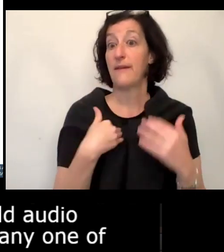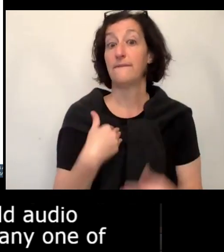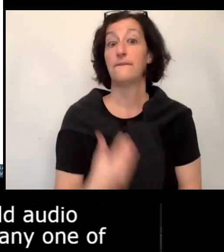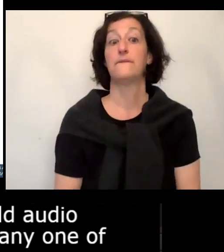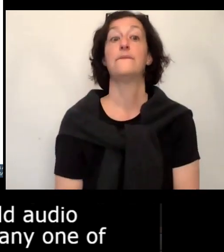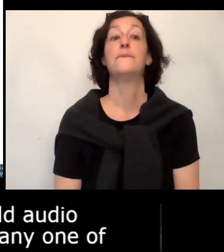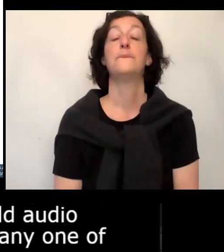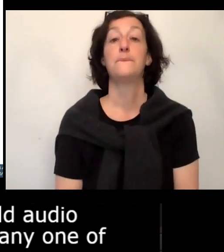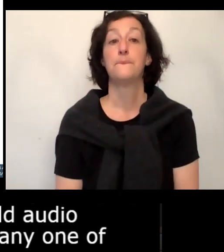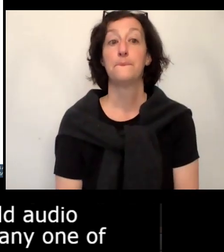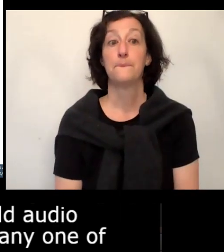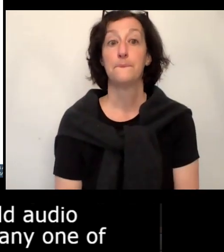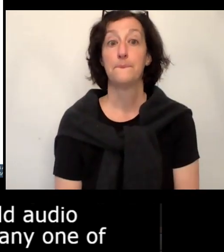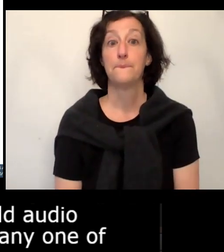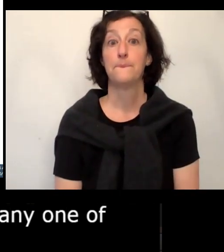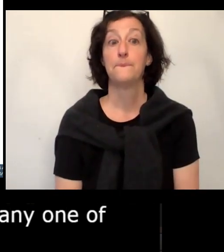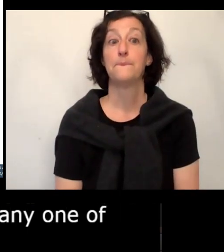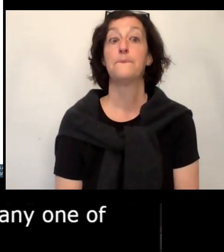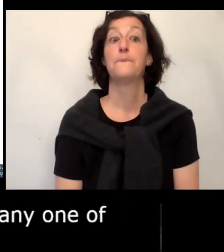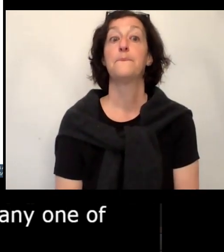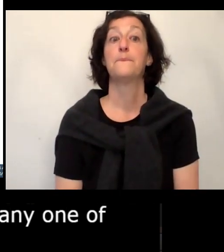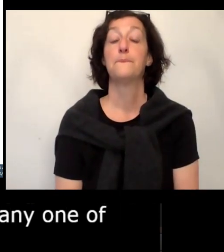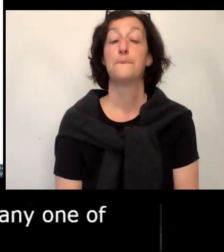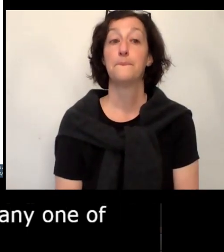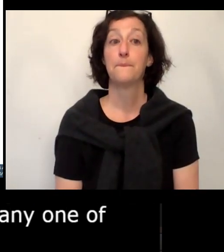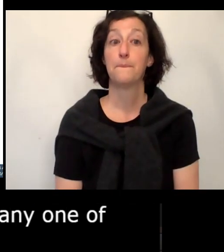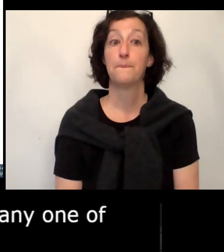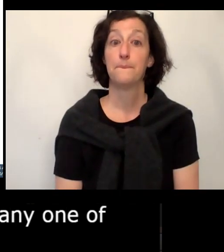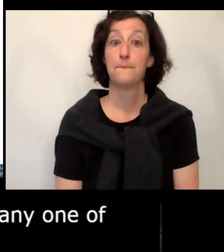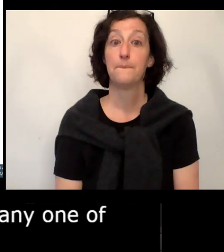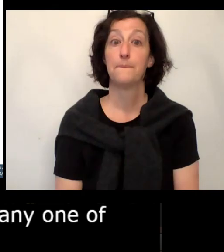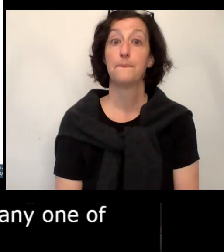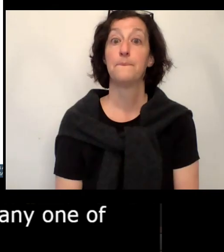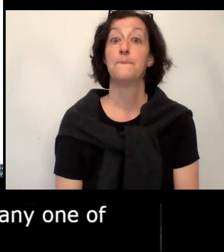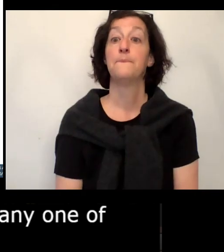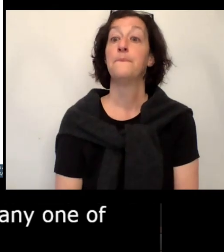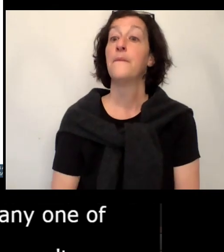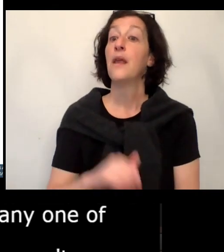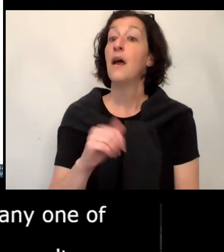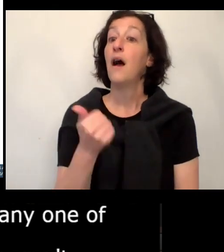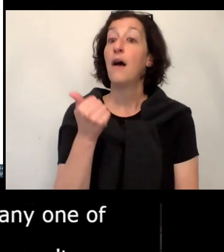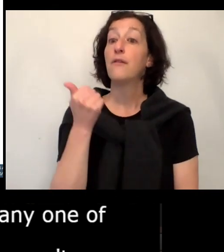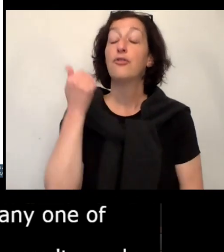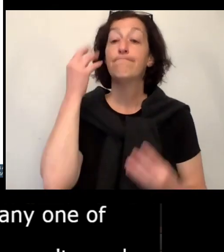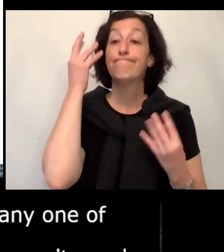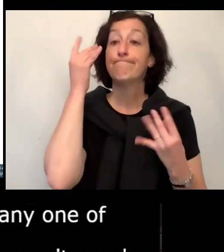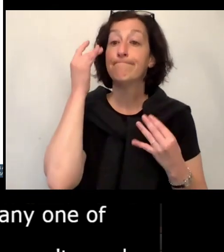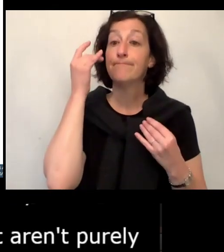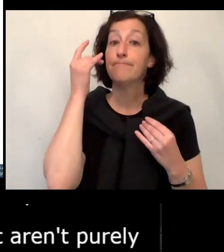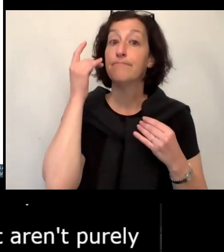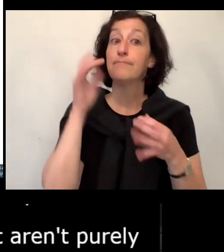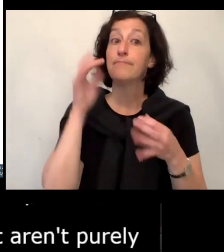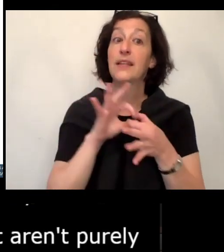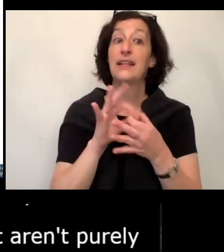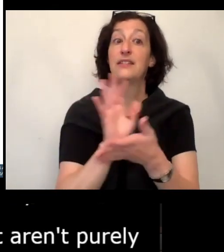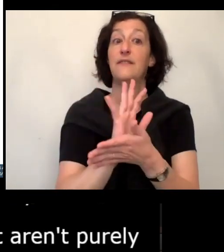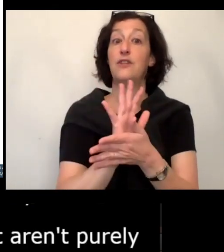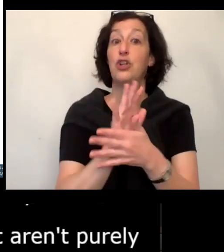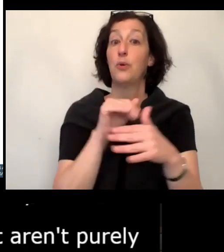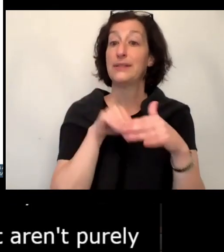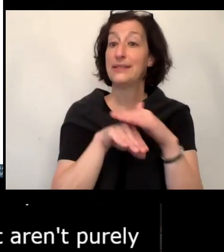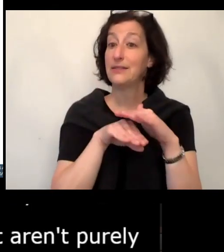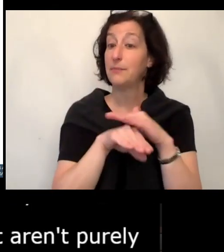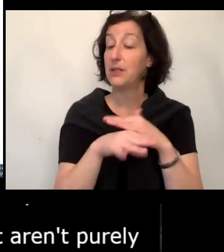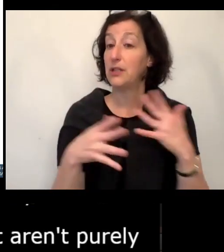Other considerations about video accessibility that aren't purely kind of tool oriented.